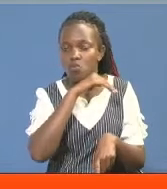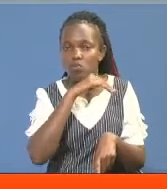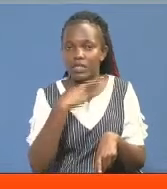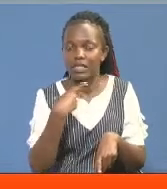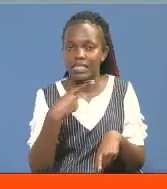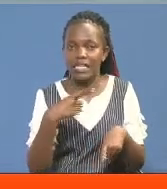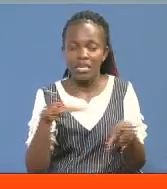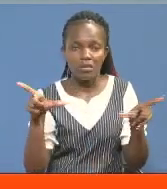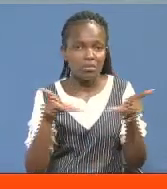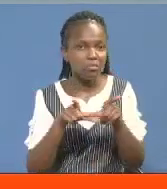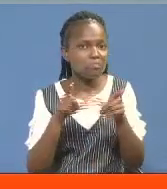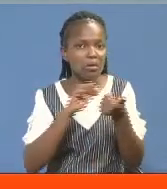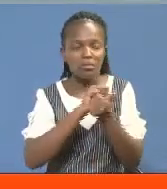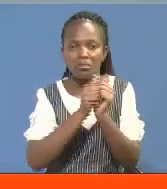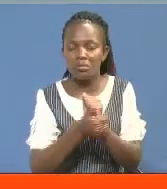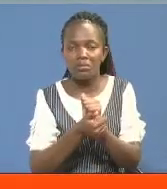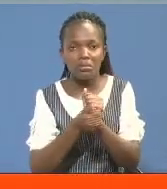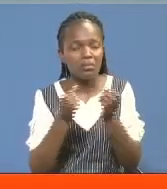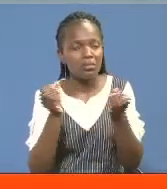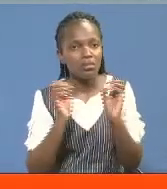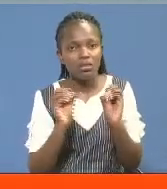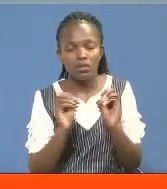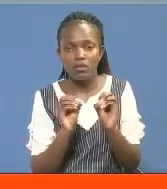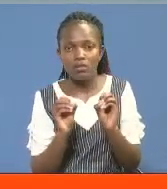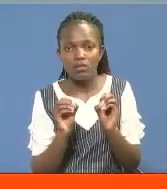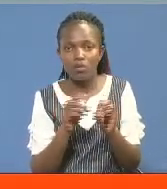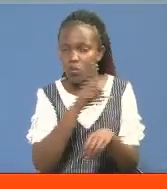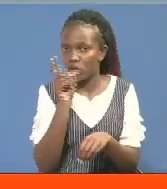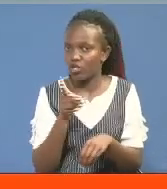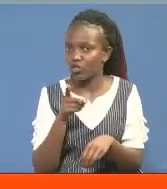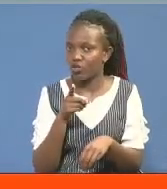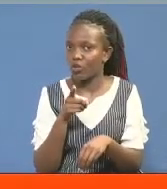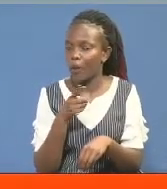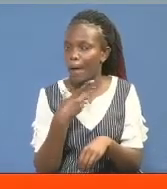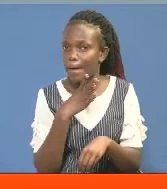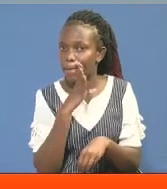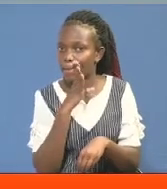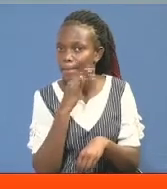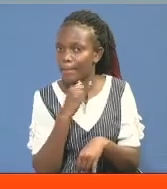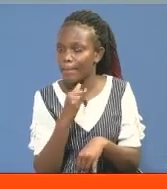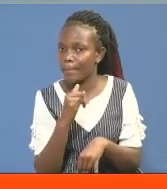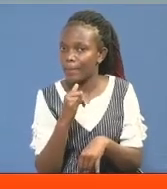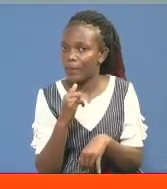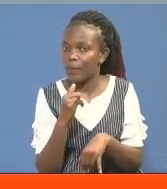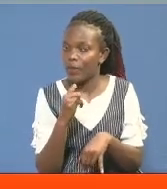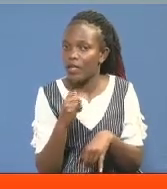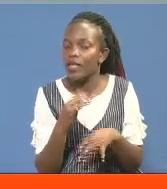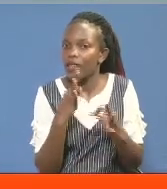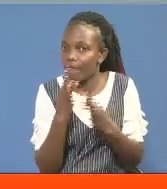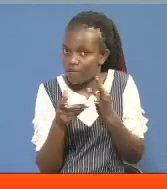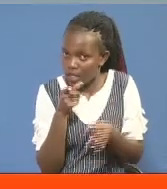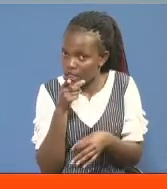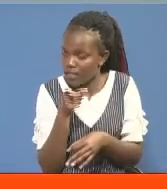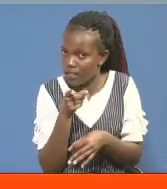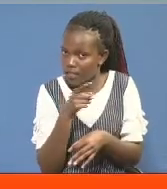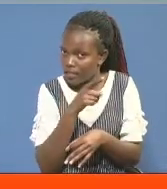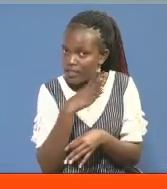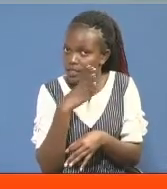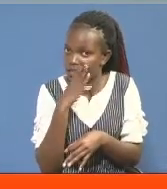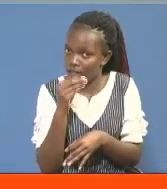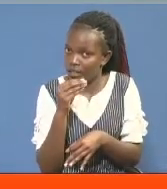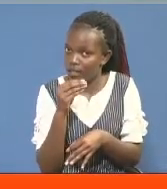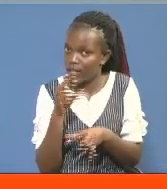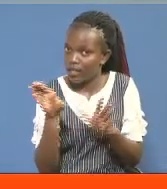changed even when it is presented in the county assemblies. And the question has been whether what they are saying, what these two leaders are saying, is